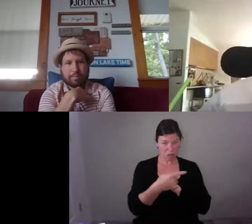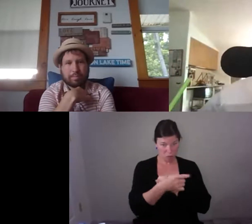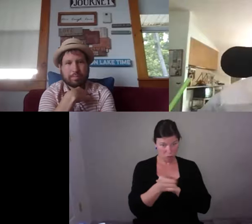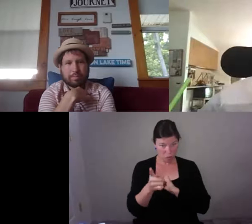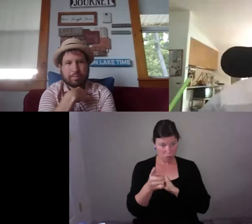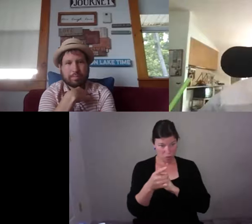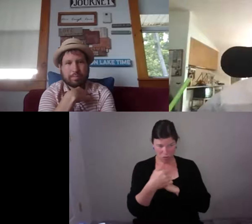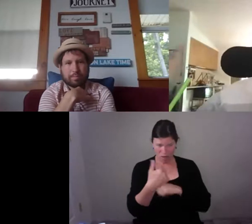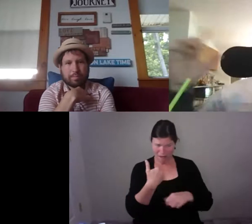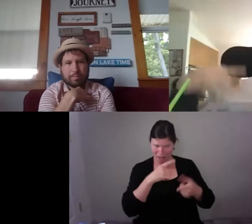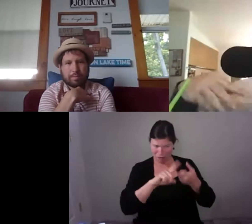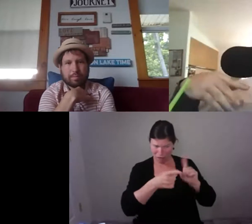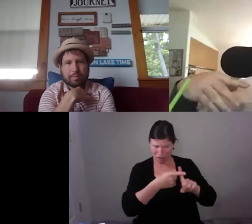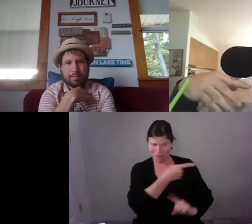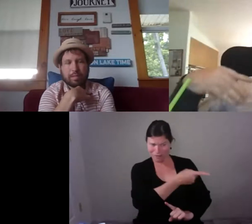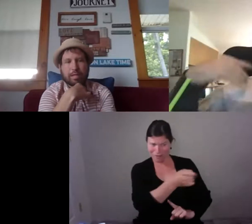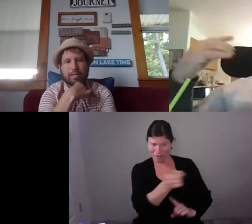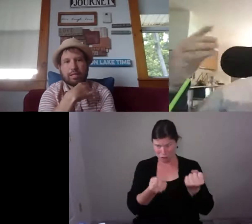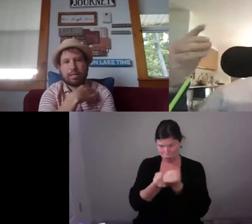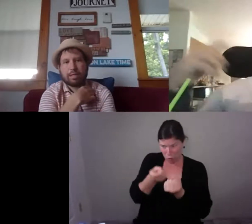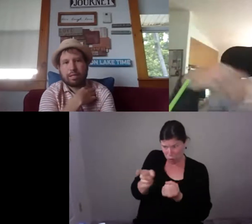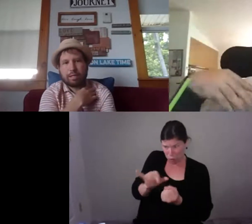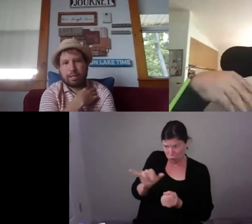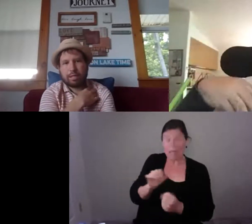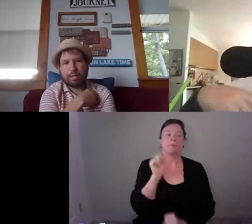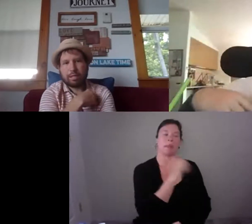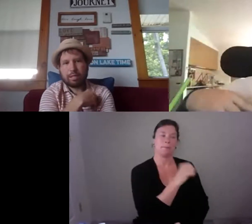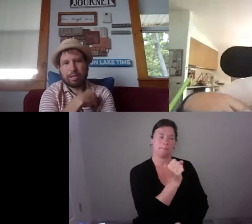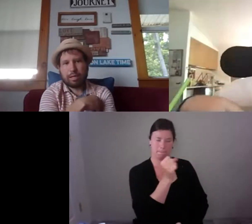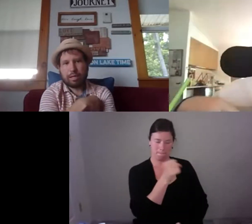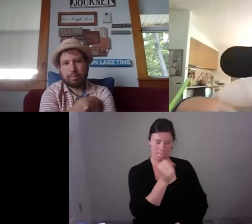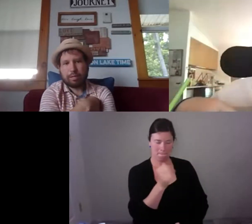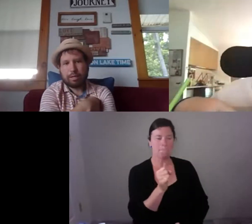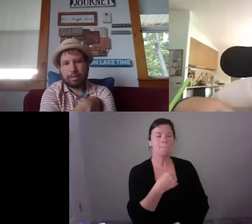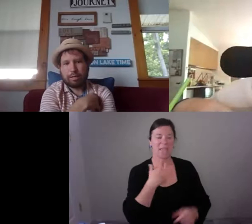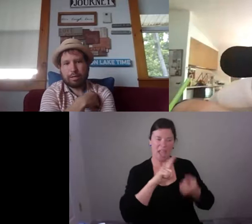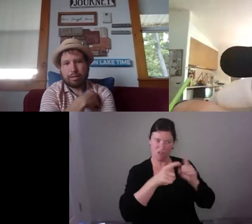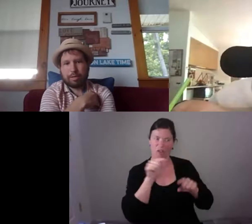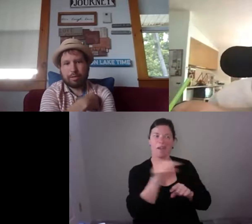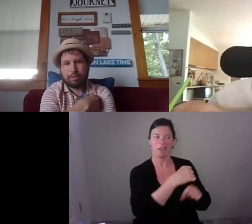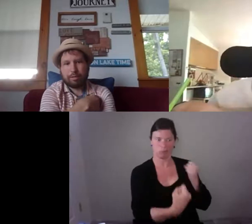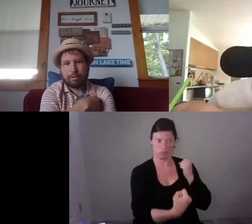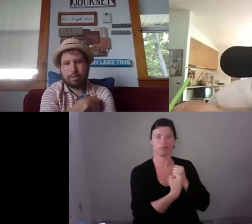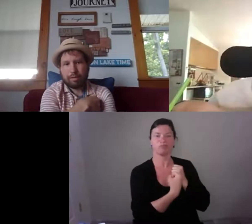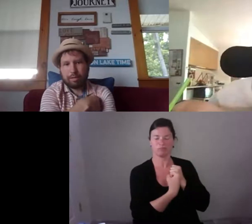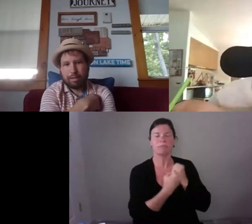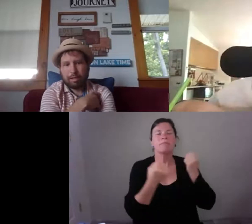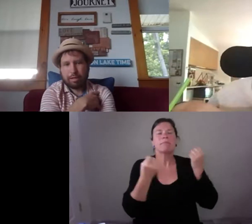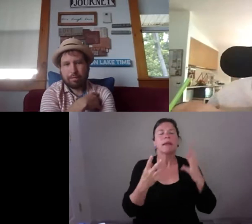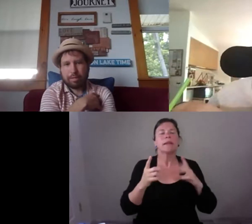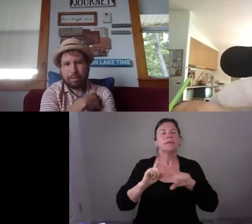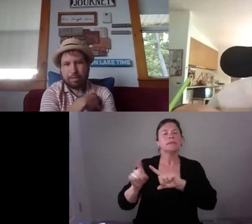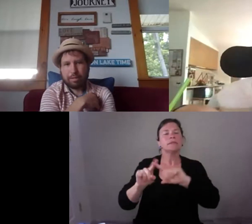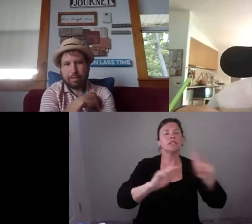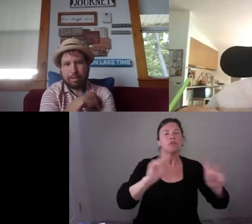that supported you as well through this whole yes, process. yes, I did. I had many classmates and students that